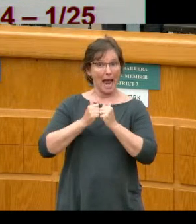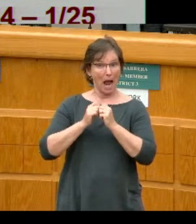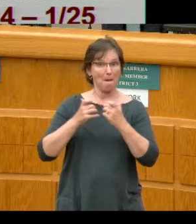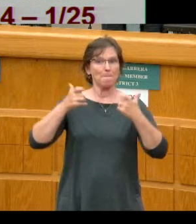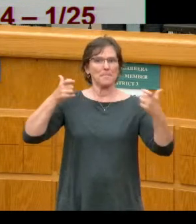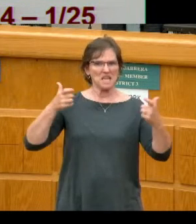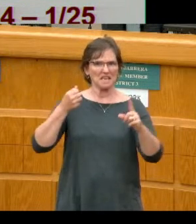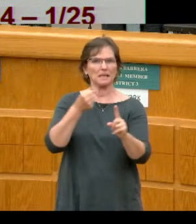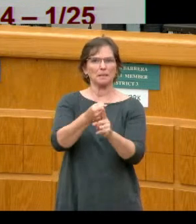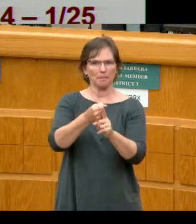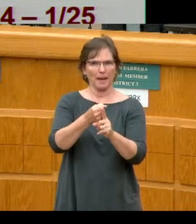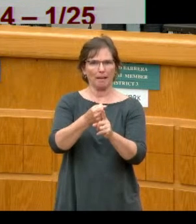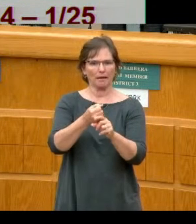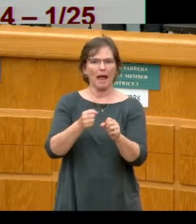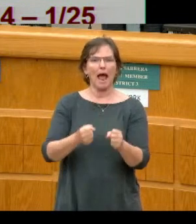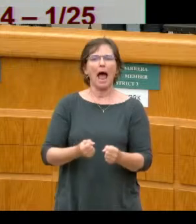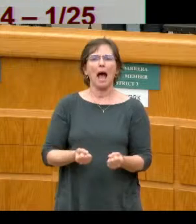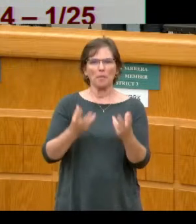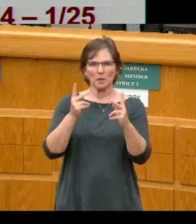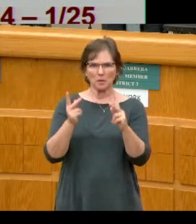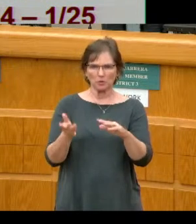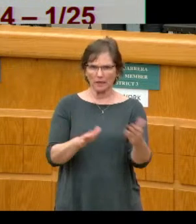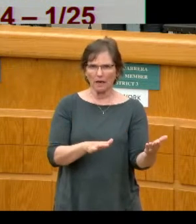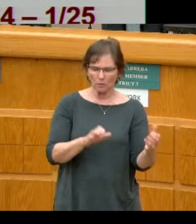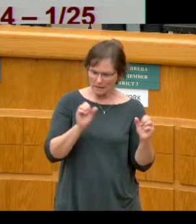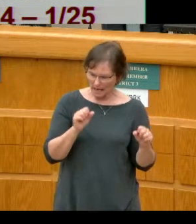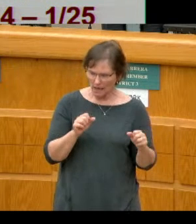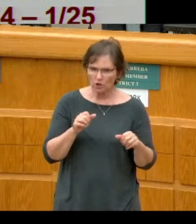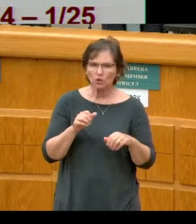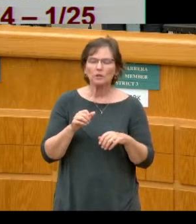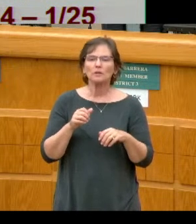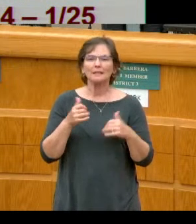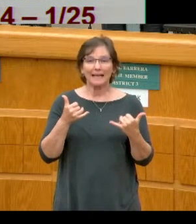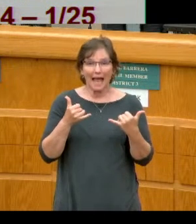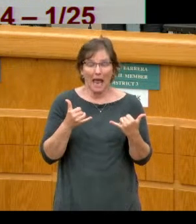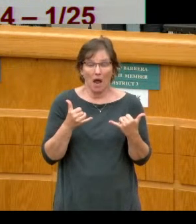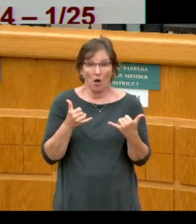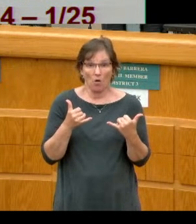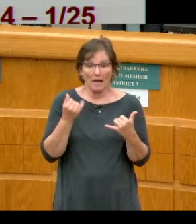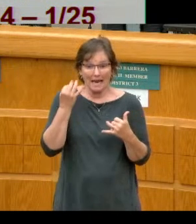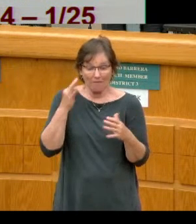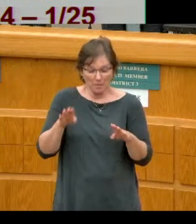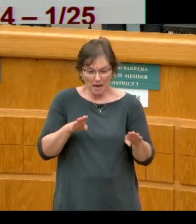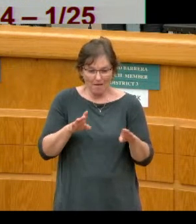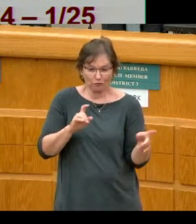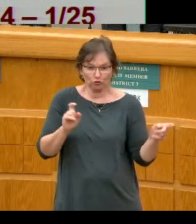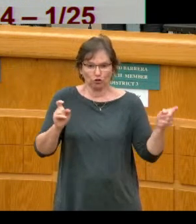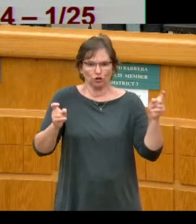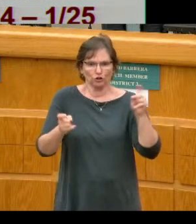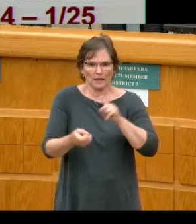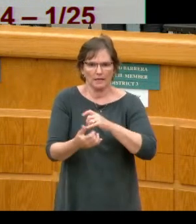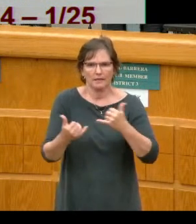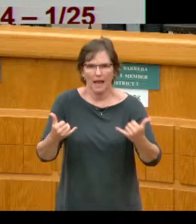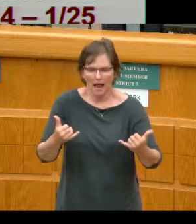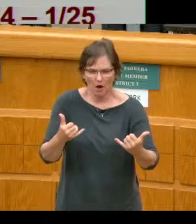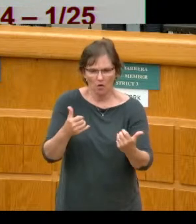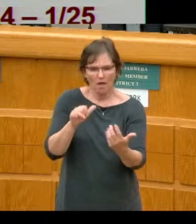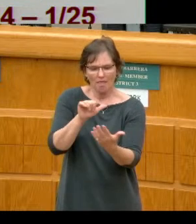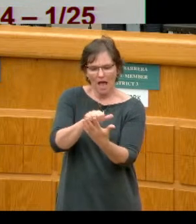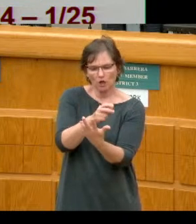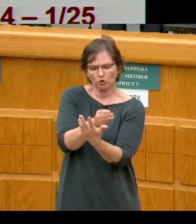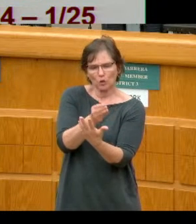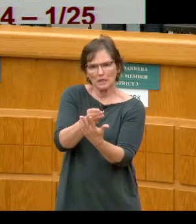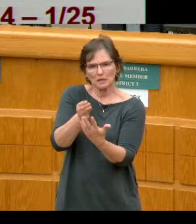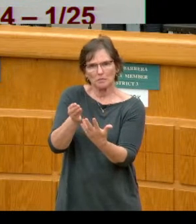say, a Category 5 hurricane. Now here's the difference. We've got another Category 5 hurricane. It's in the Gulf, metaphorically, and it's pointed